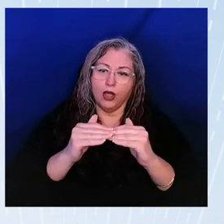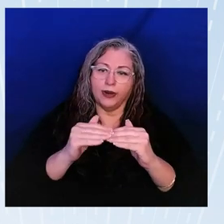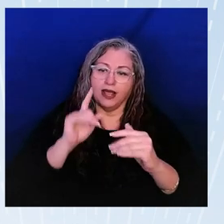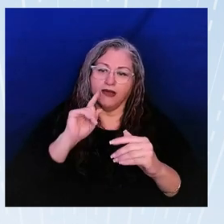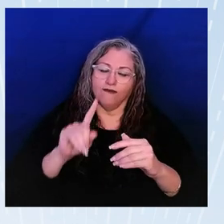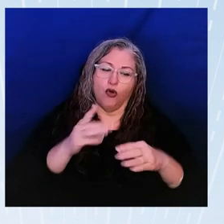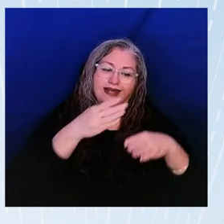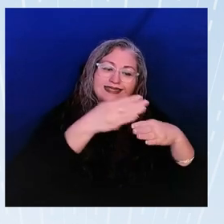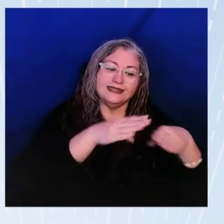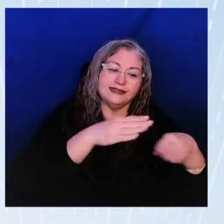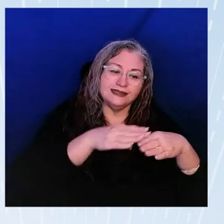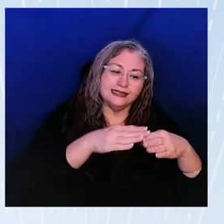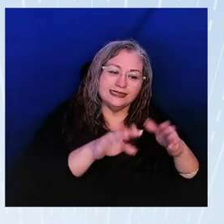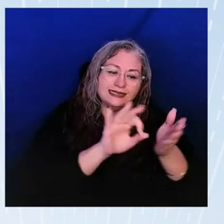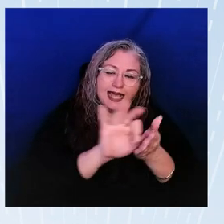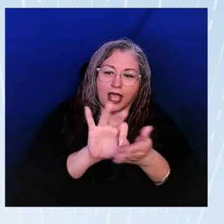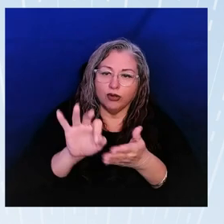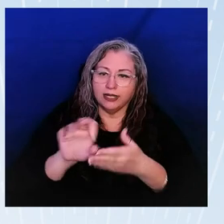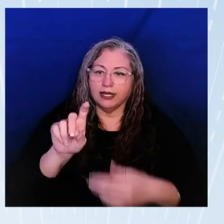disaggregated data. Thank you.